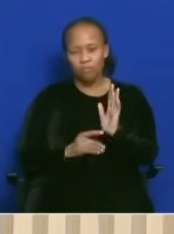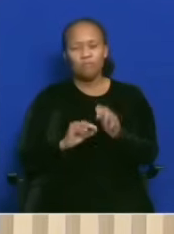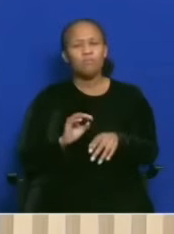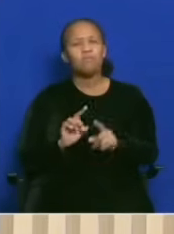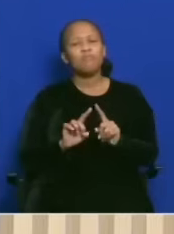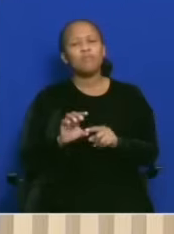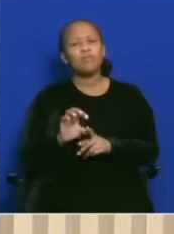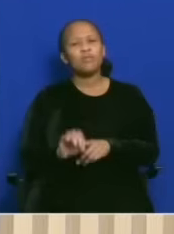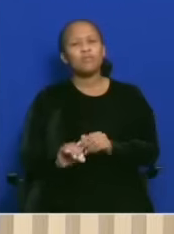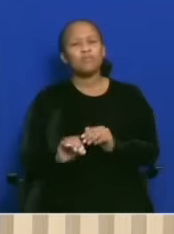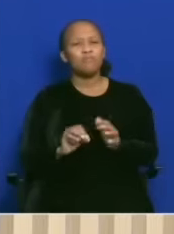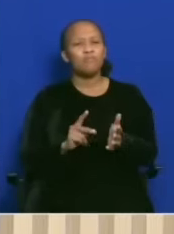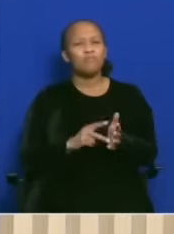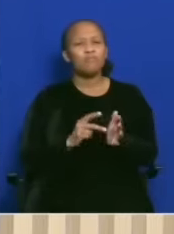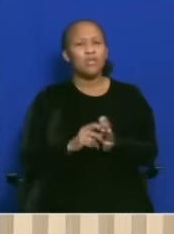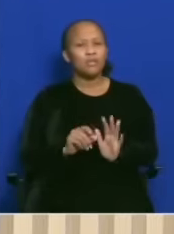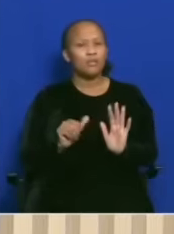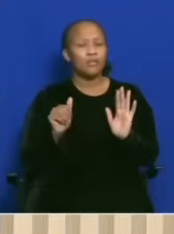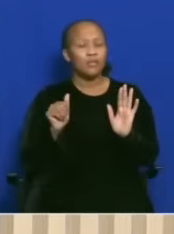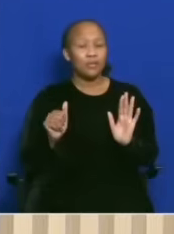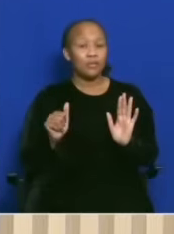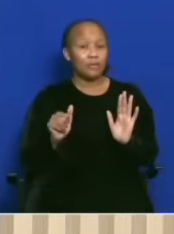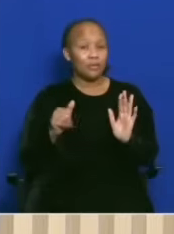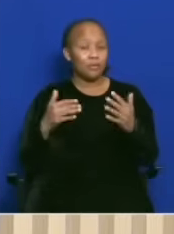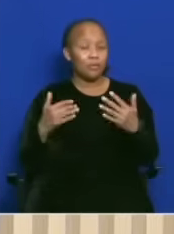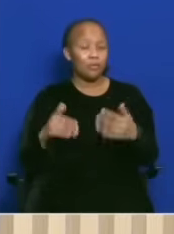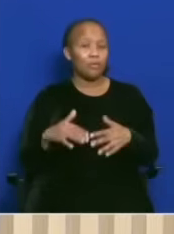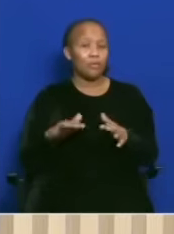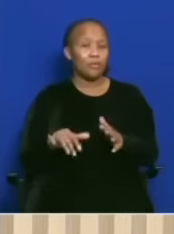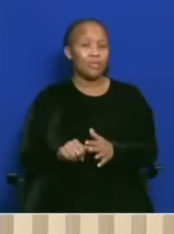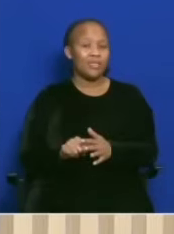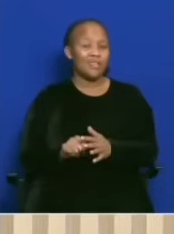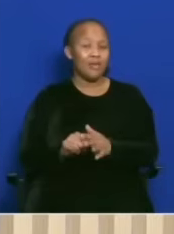in which there are significant